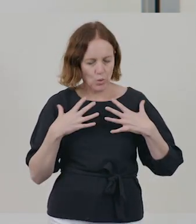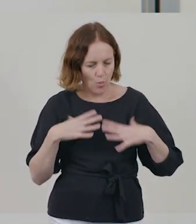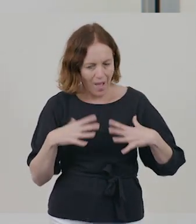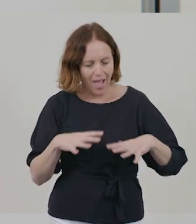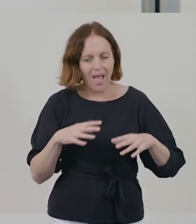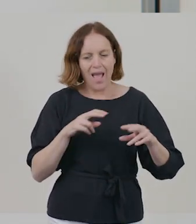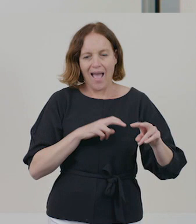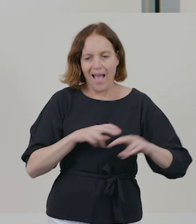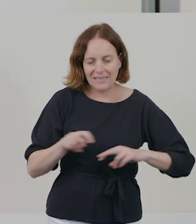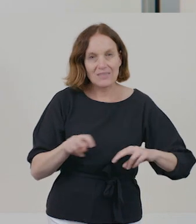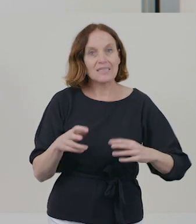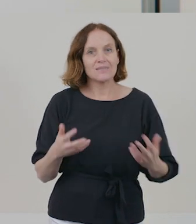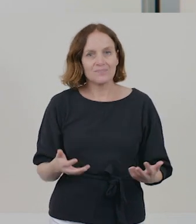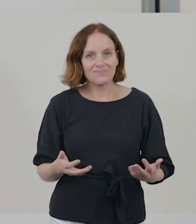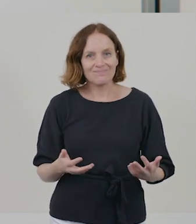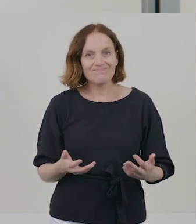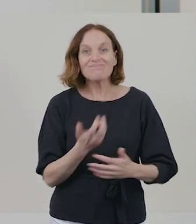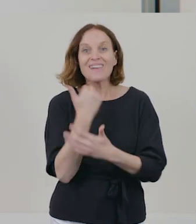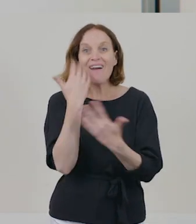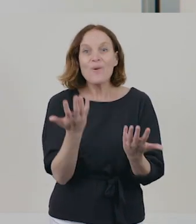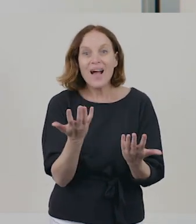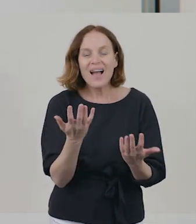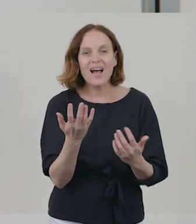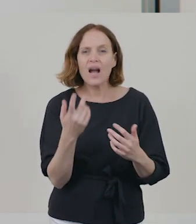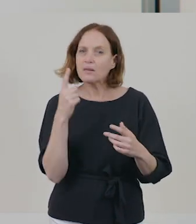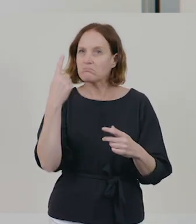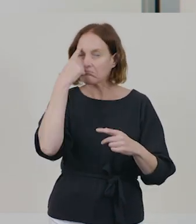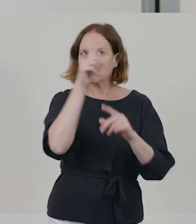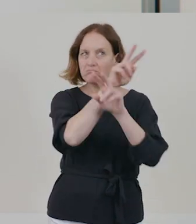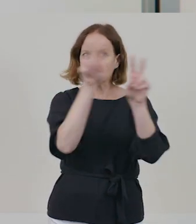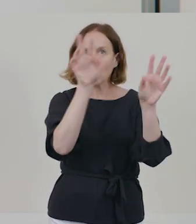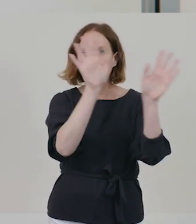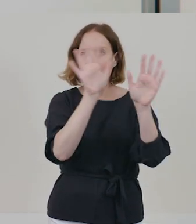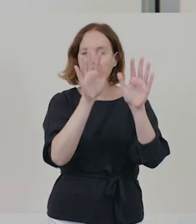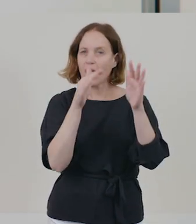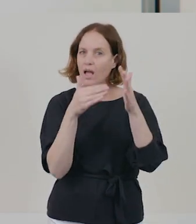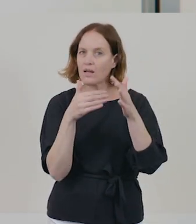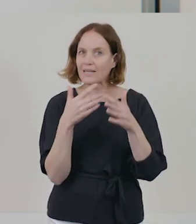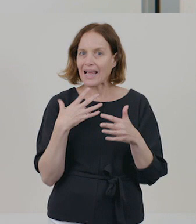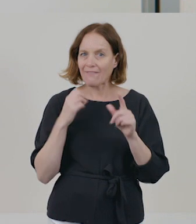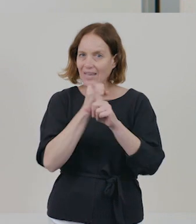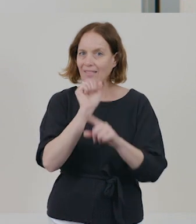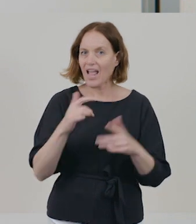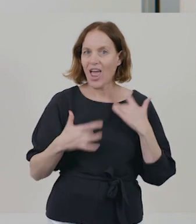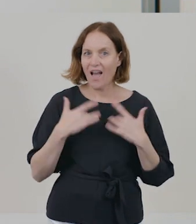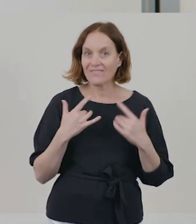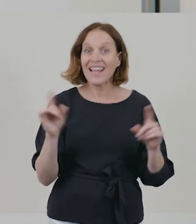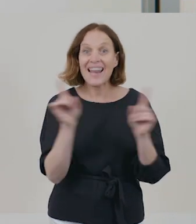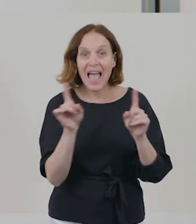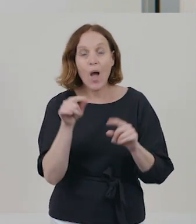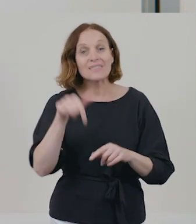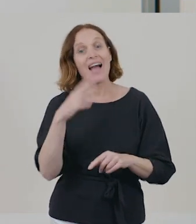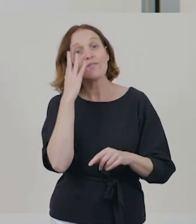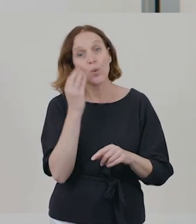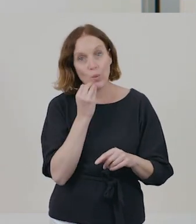about what to wear and the activities we do. Everyone considers the effect of weather in their everyday lives. Now it's your